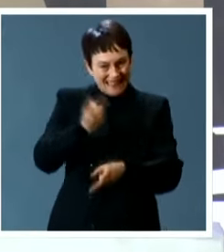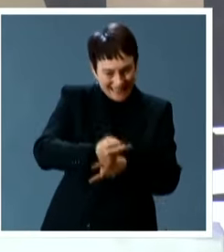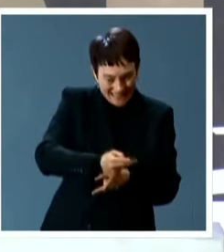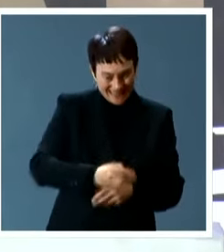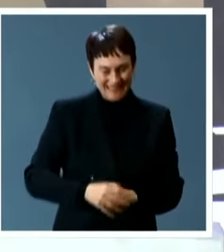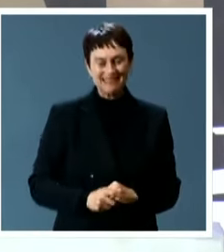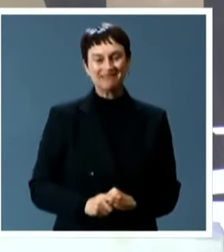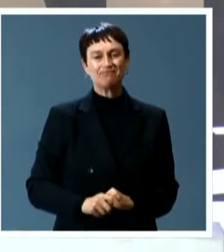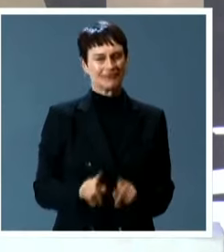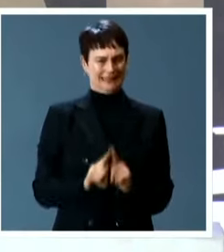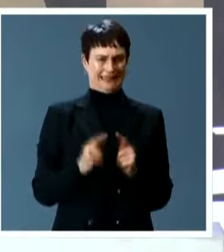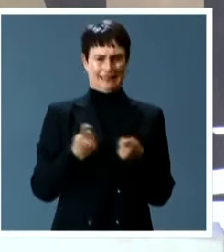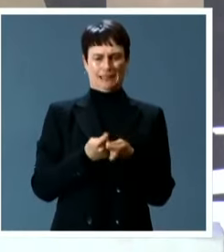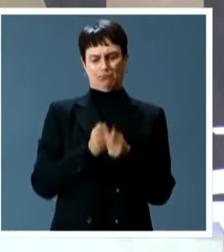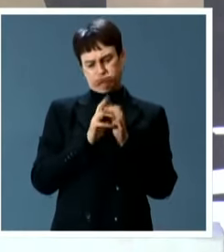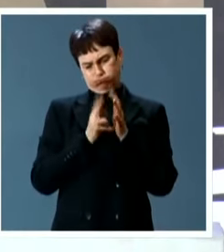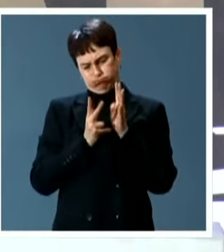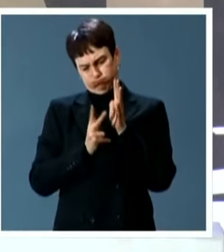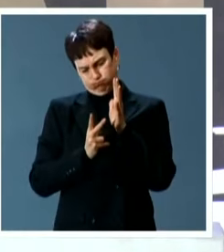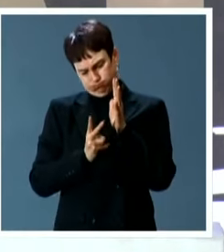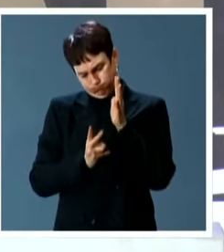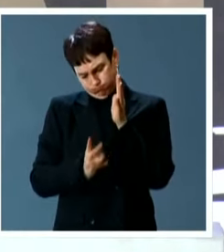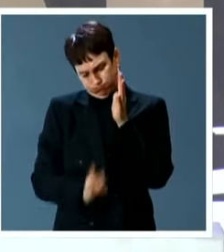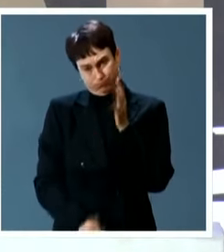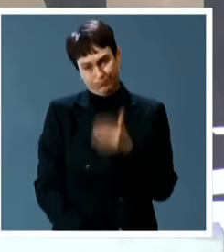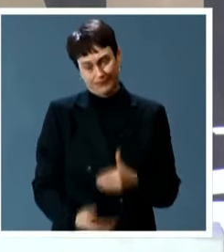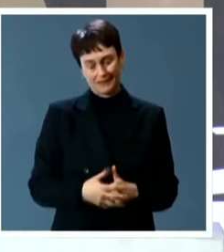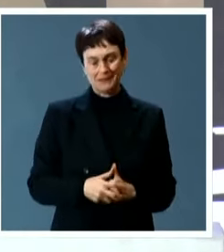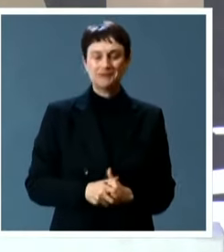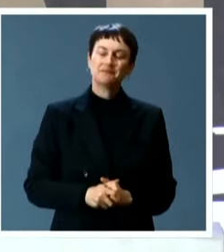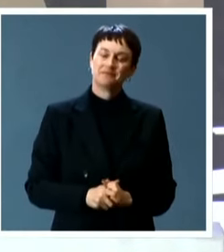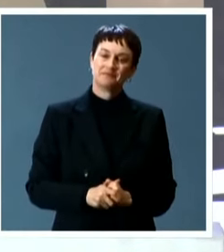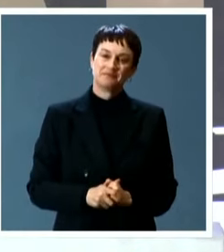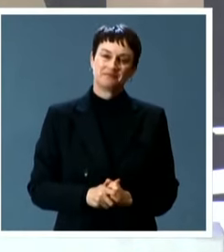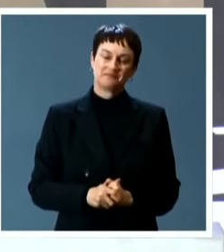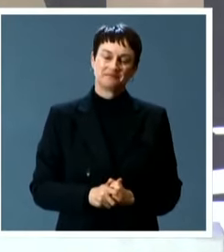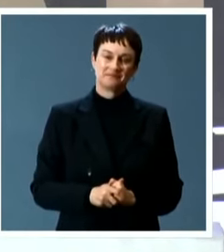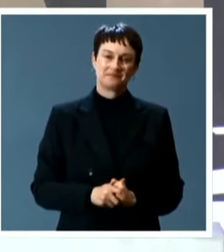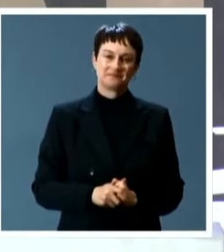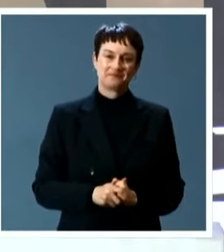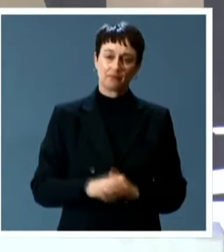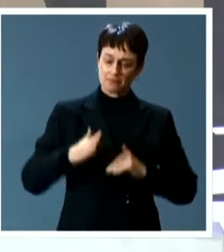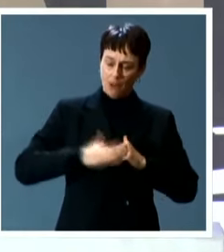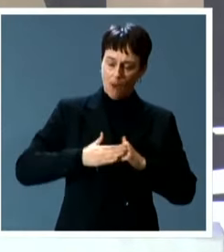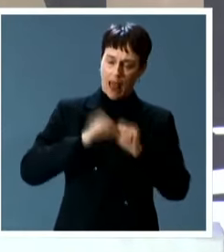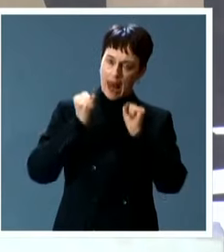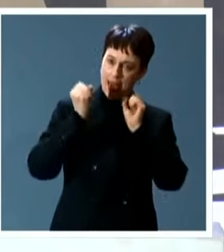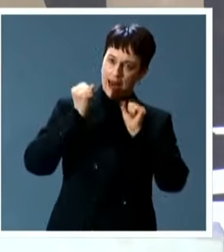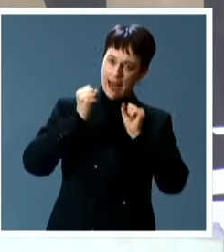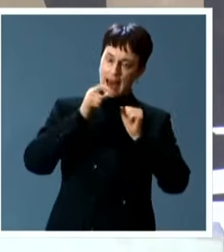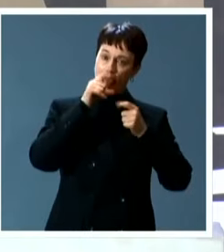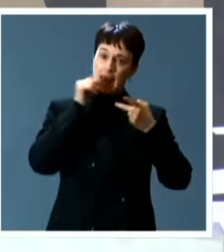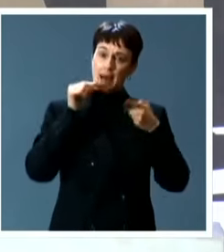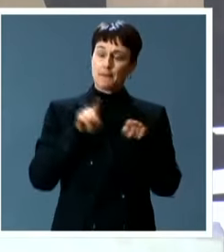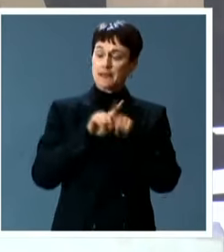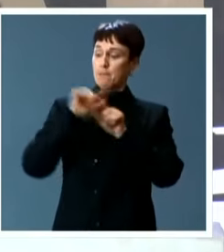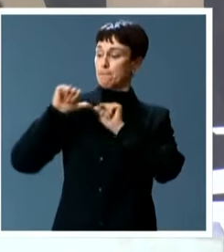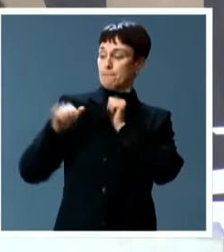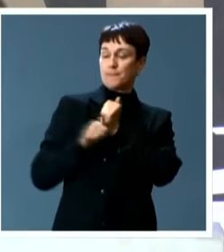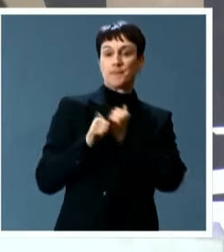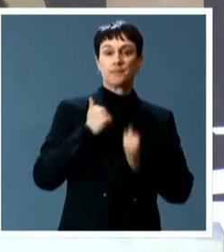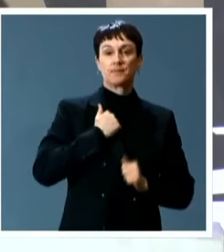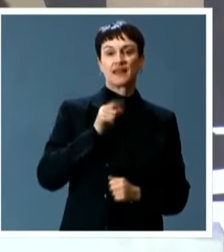Nechichive, Vuiswa Nkomo, Lesego Mafora, and of course, my second-in-command,